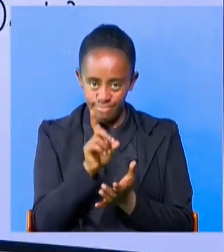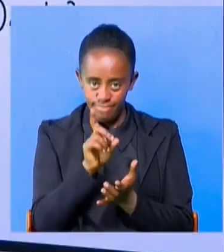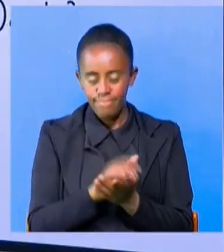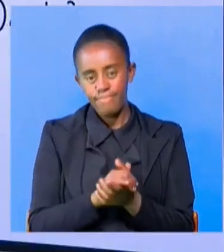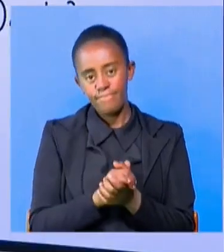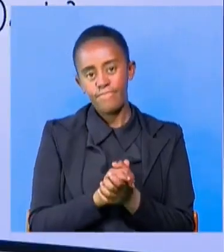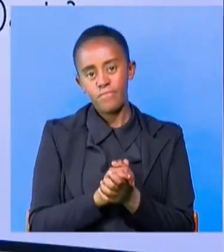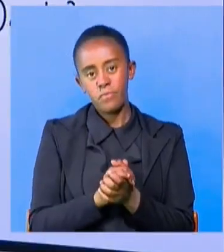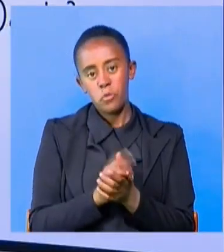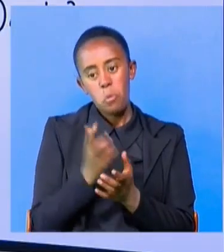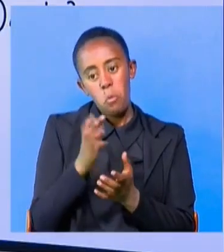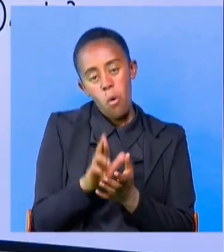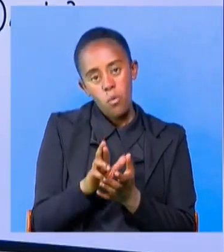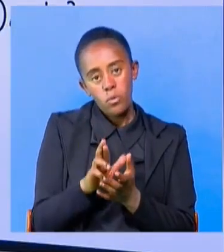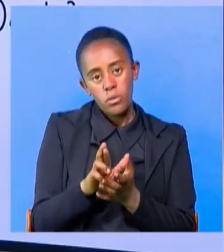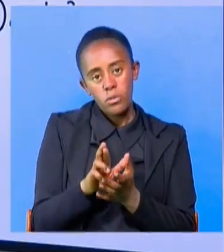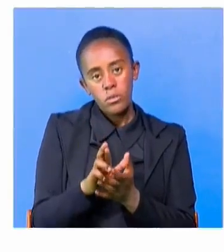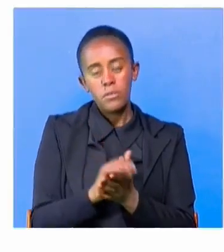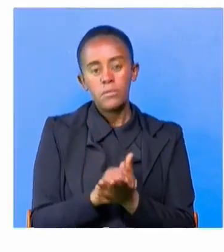Or